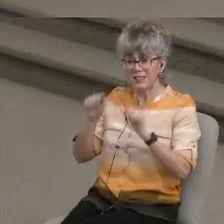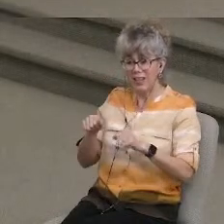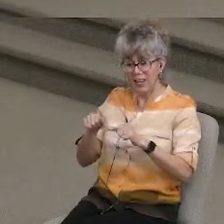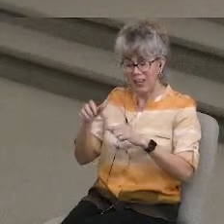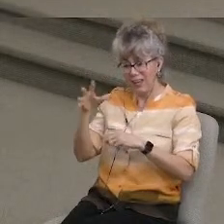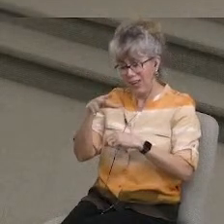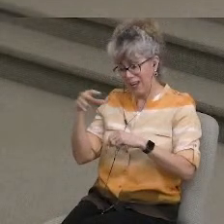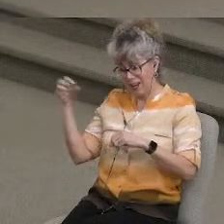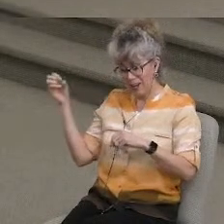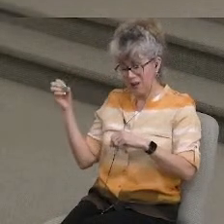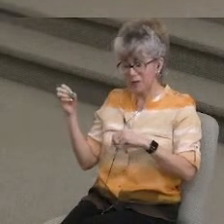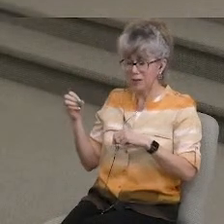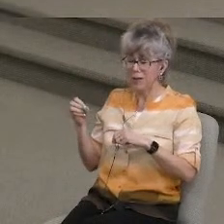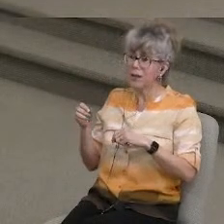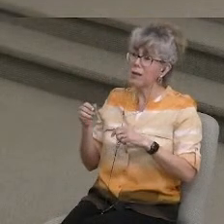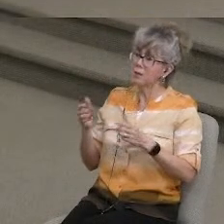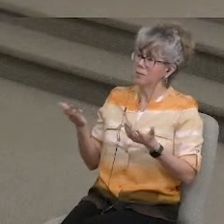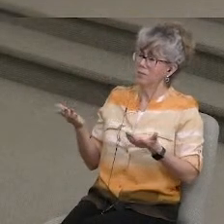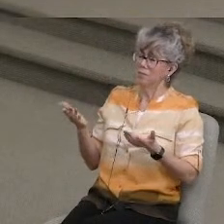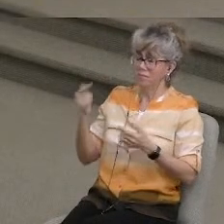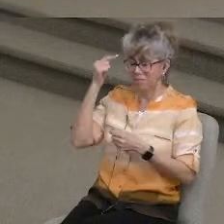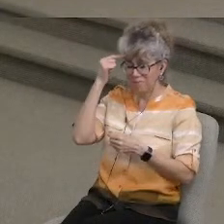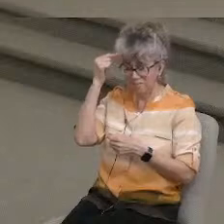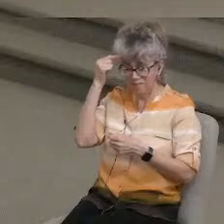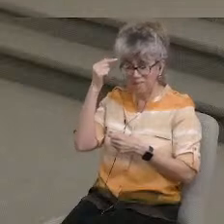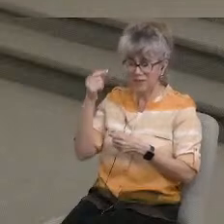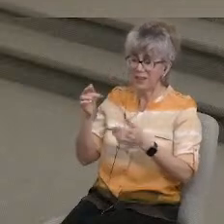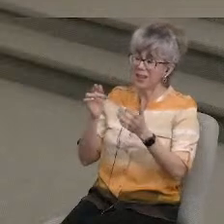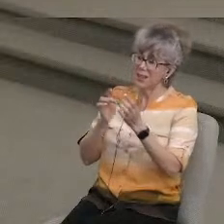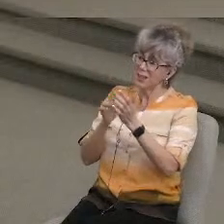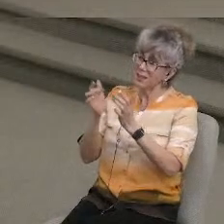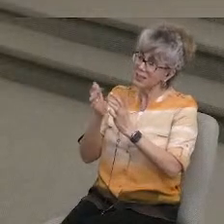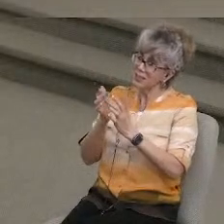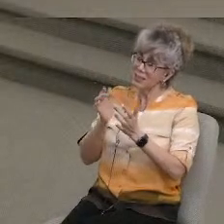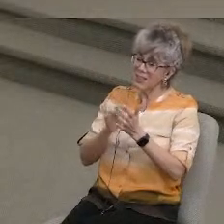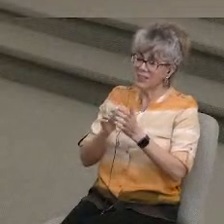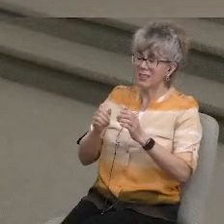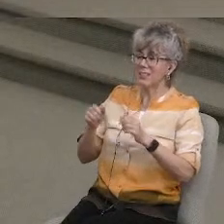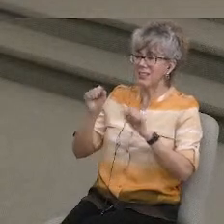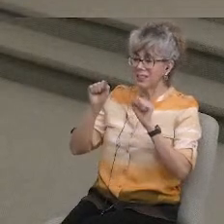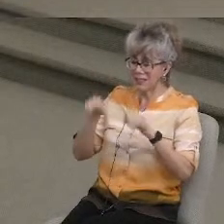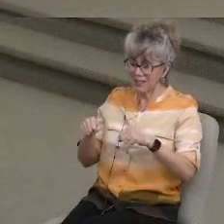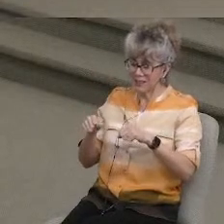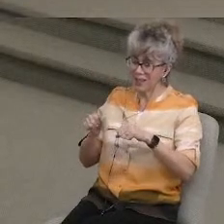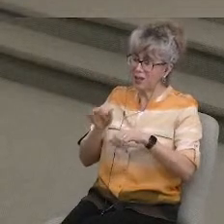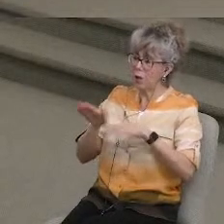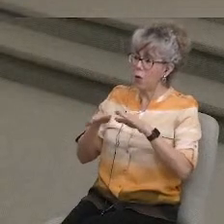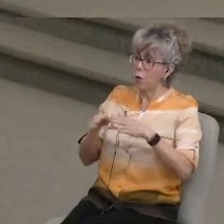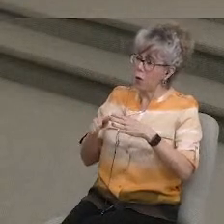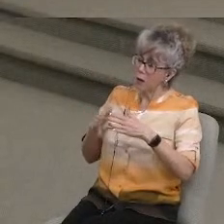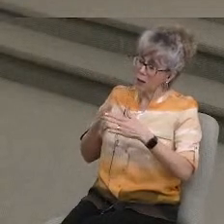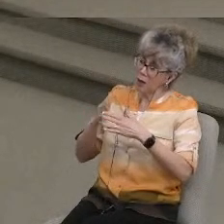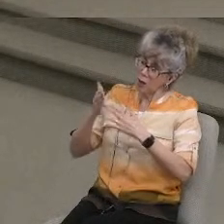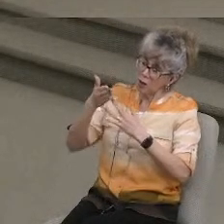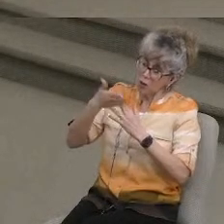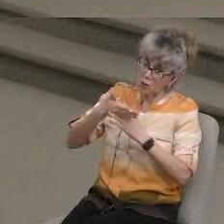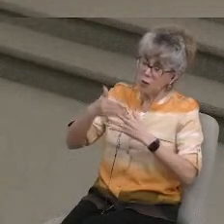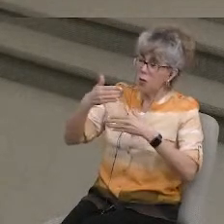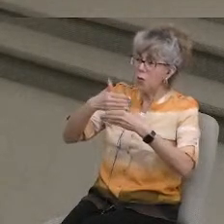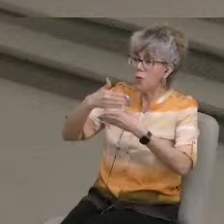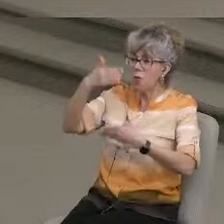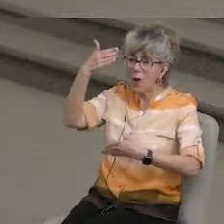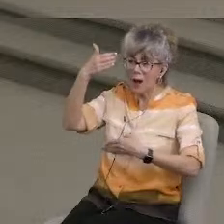Jesus walked through walls. He didn't need that stone removed. It was for us. It's